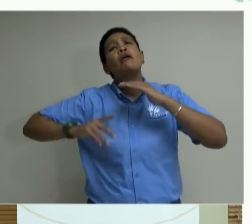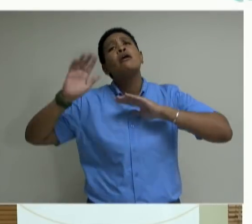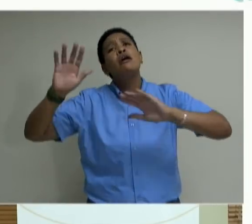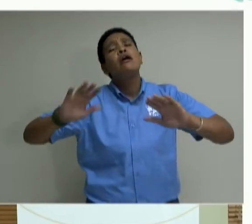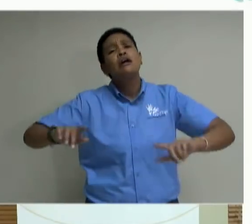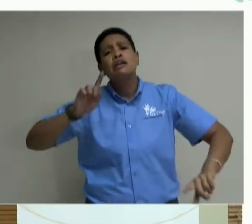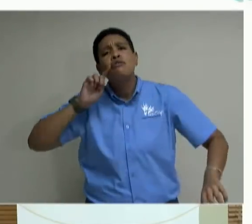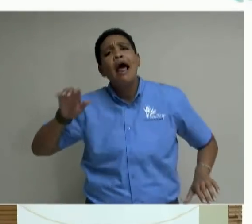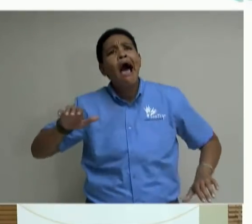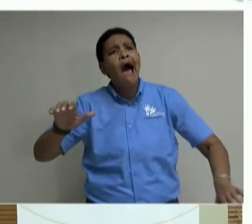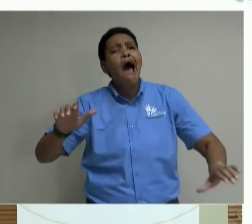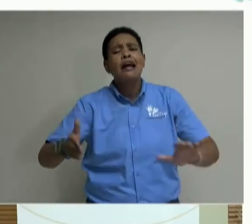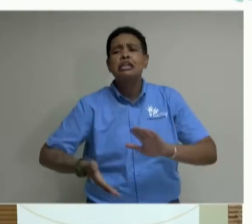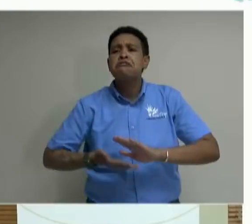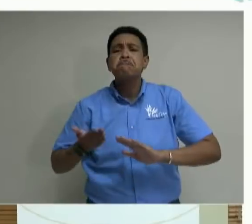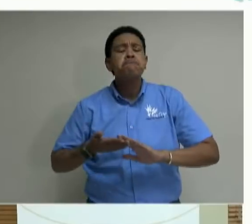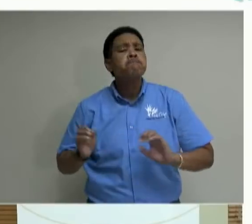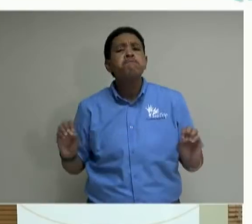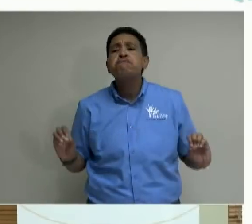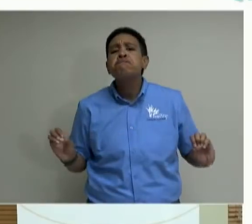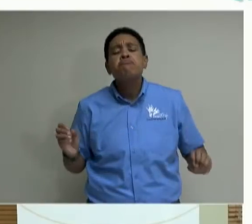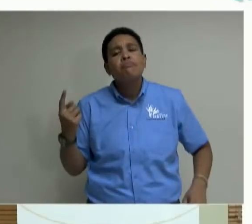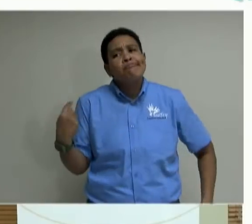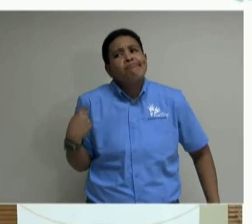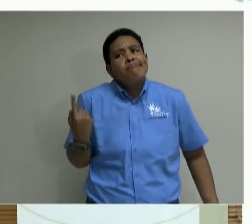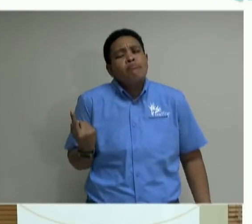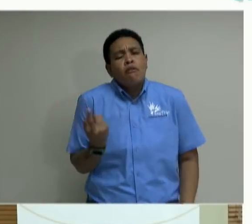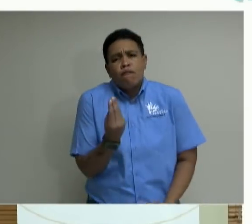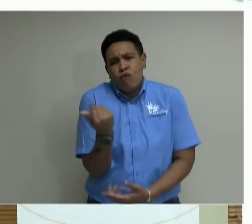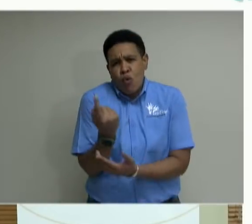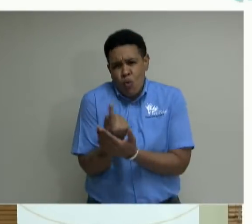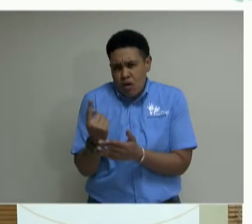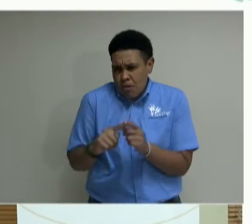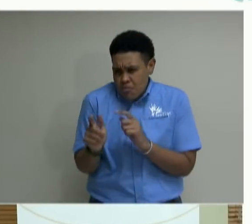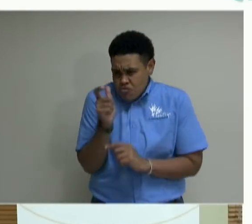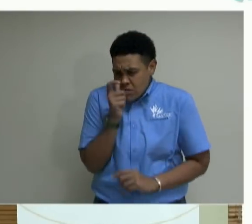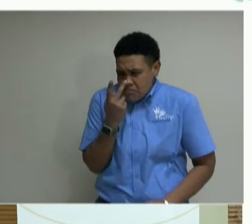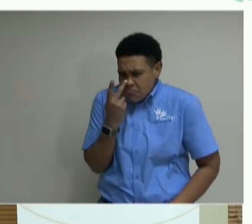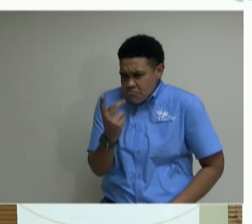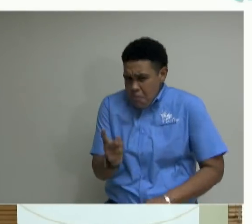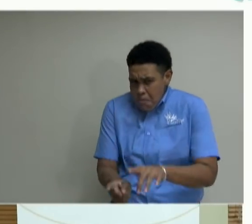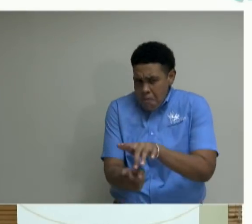been inactive over the last couple of weeks, but recently we have